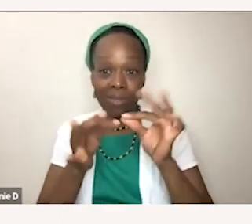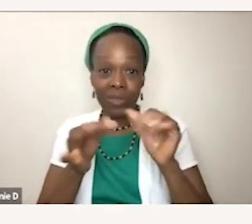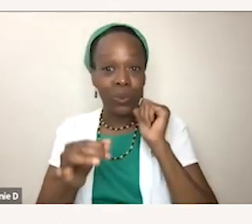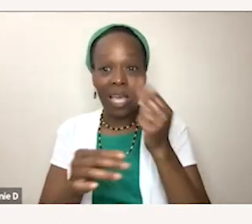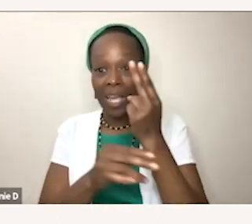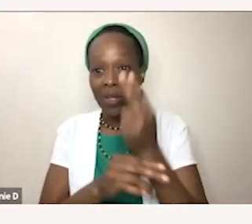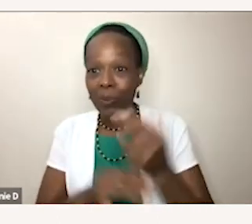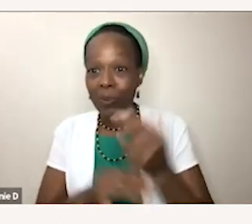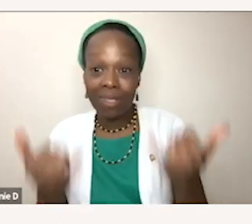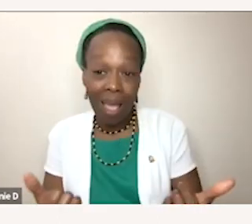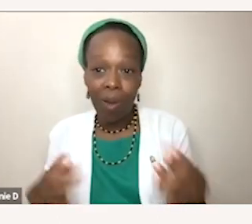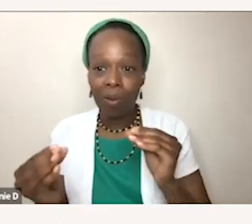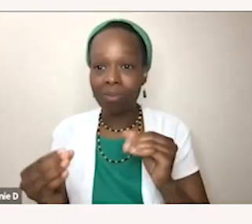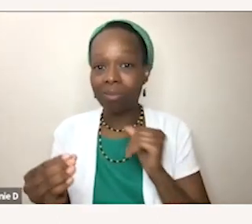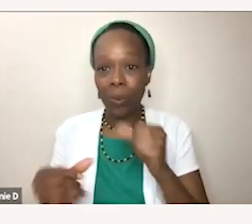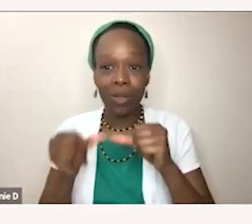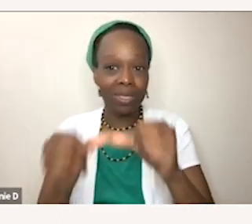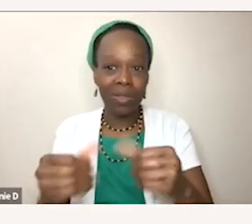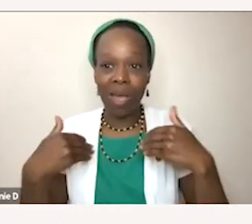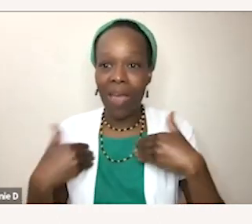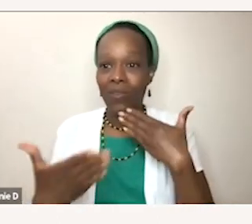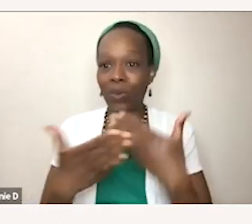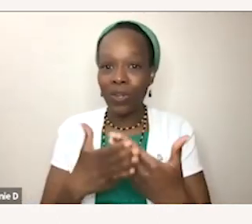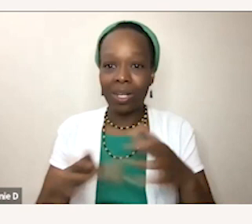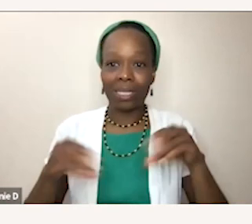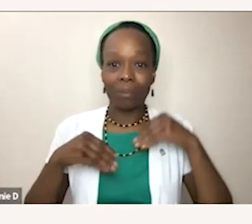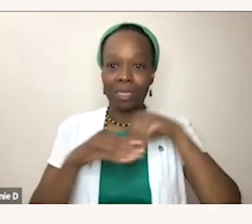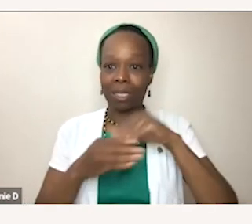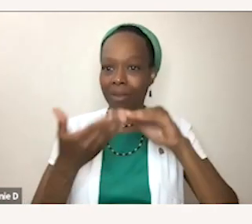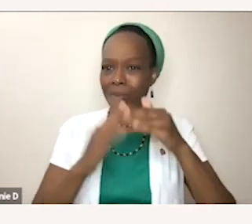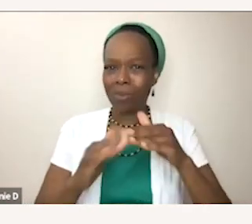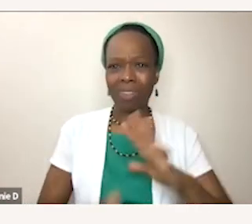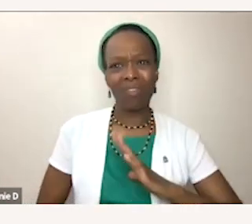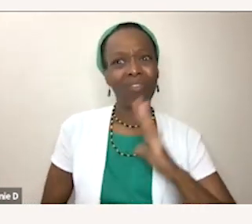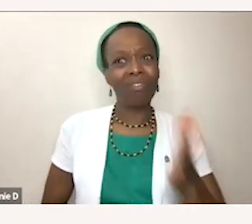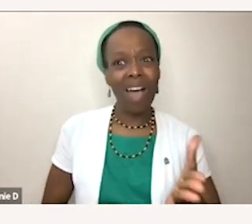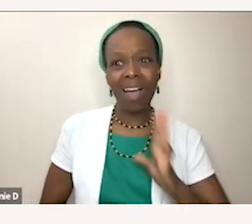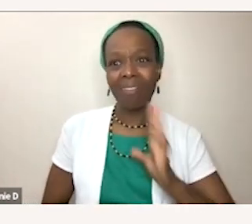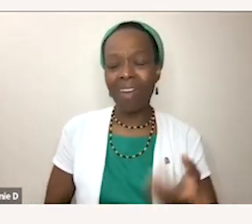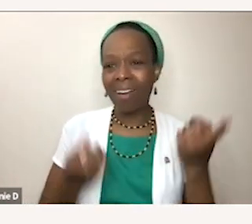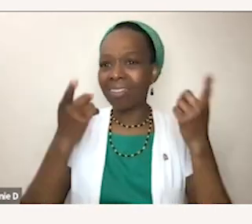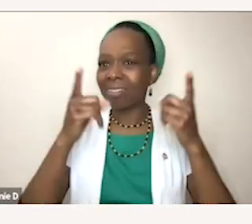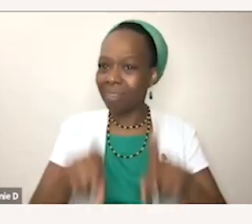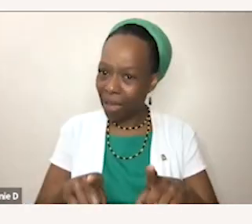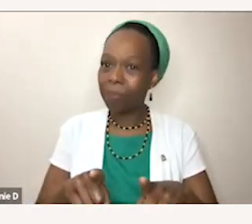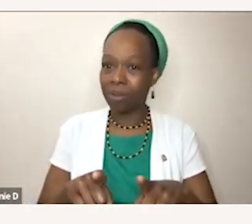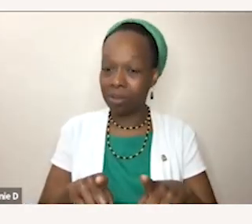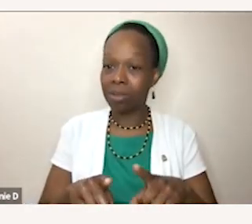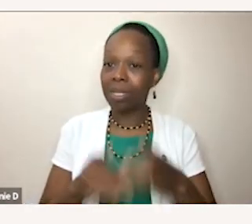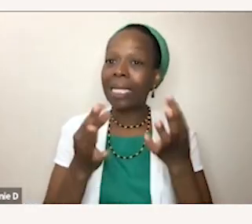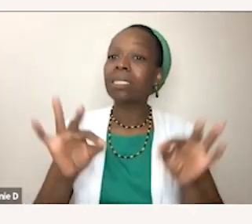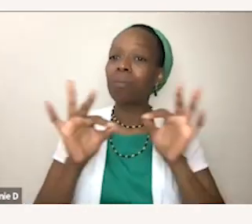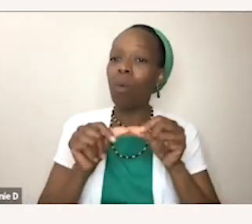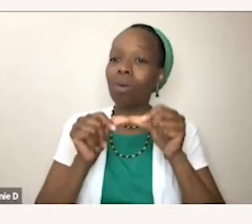preferred terms any longer. And that's okay. As long as we're listening and we're